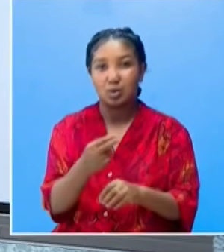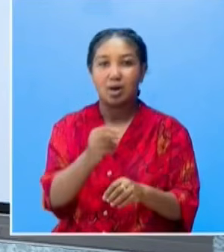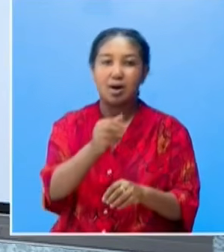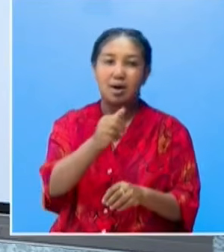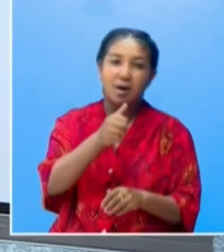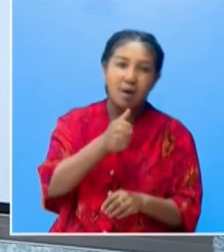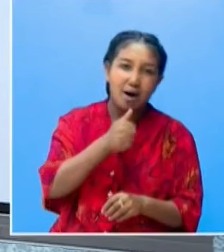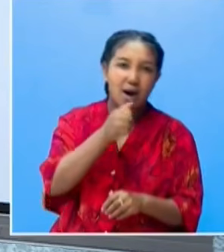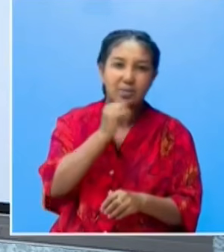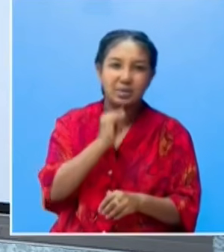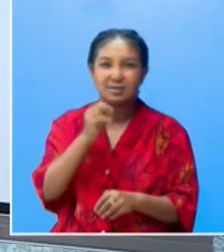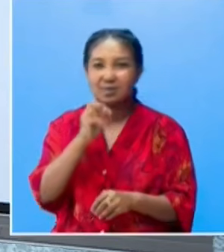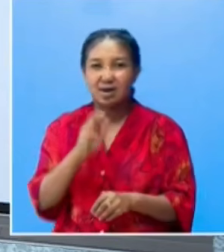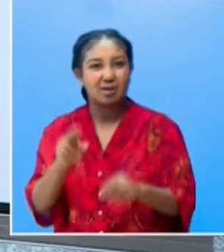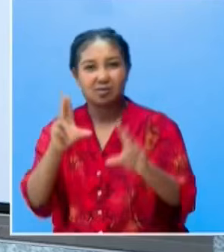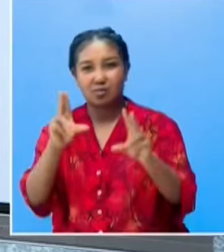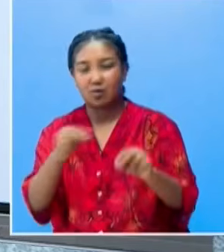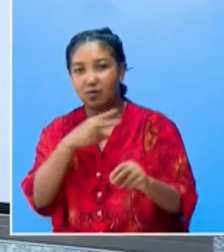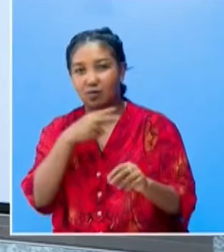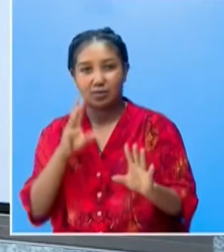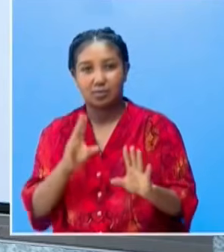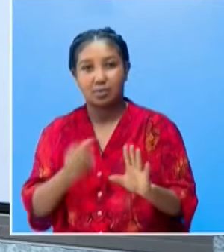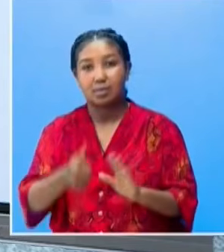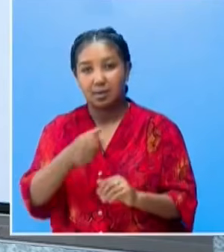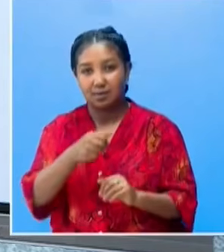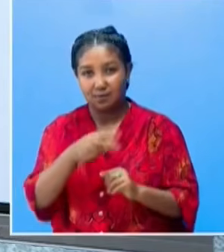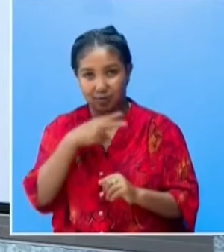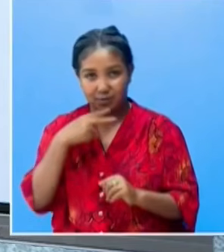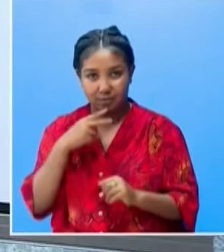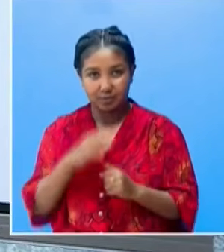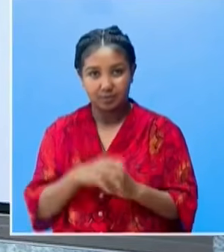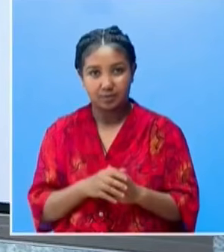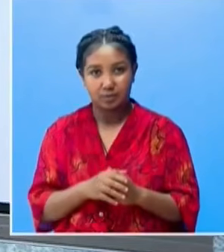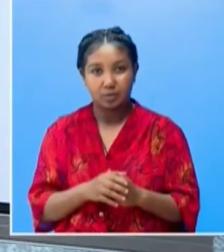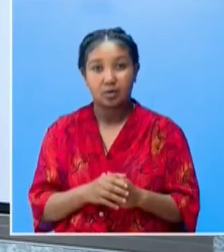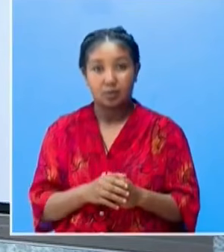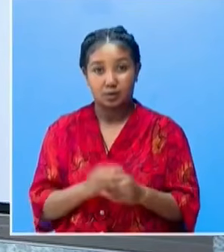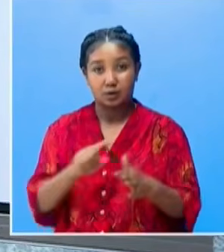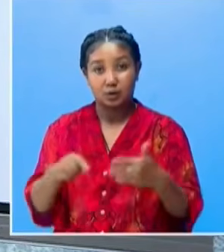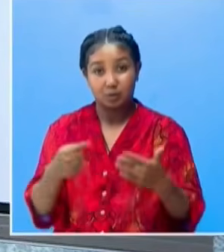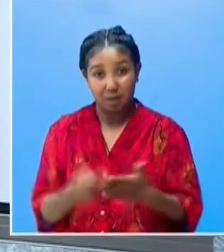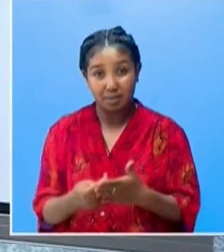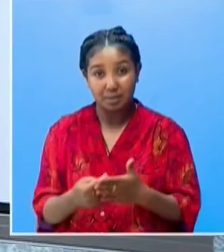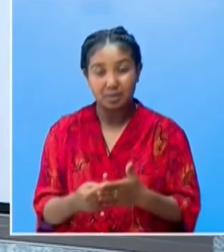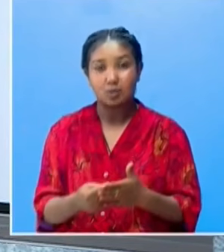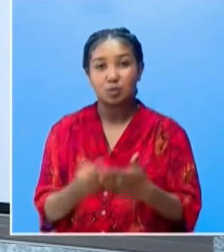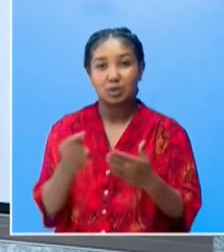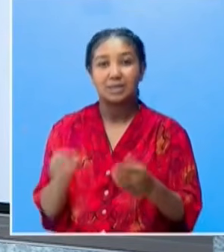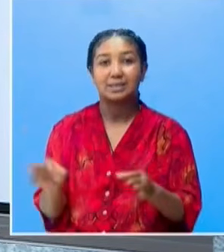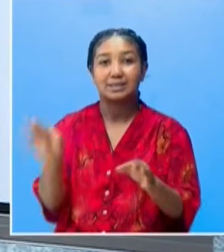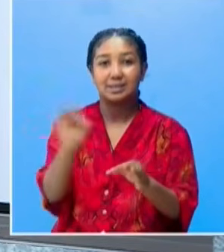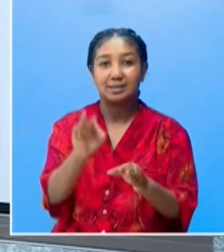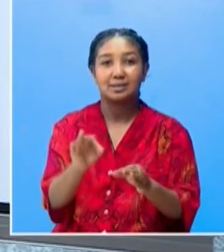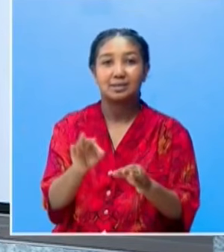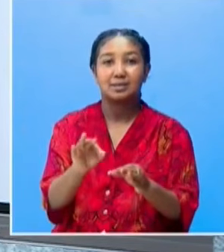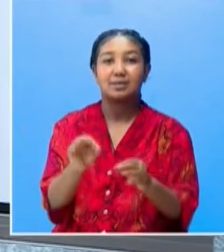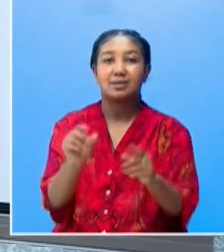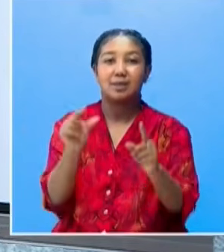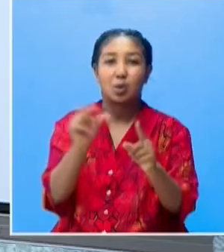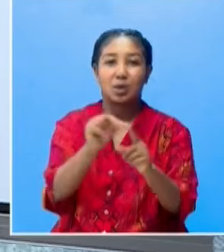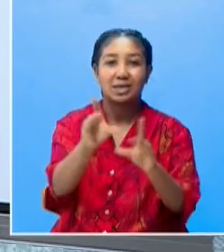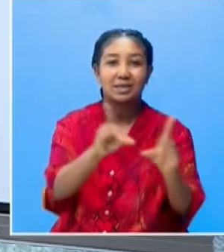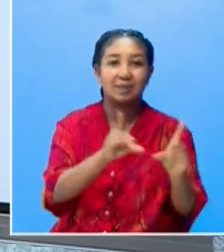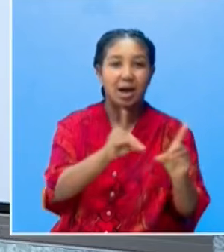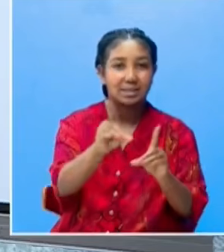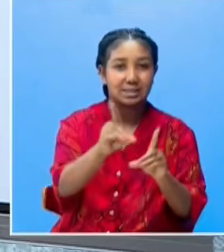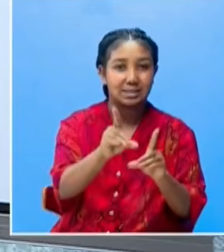is, are with a verb, with a main verb, right? For that matter, we insert the word does in order to